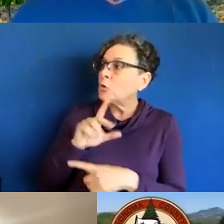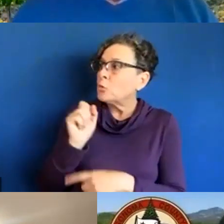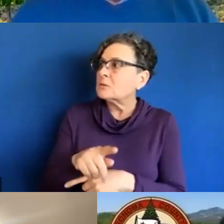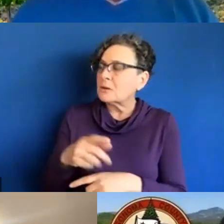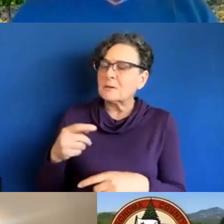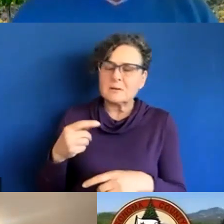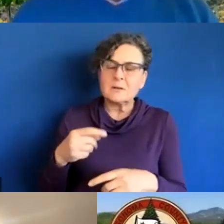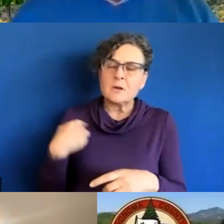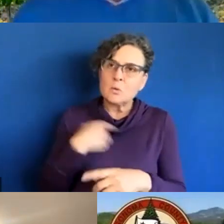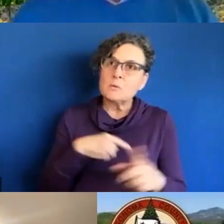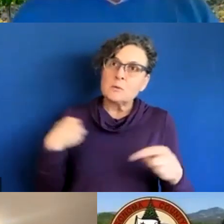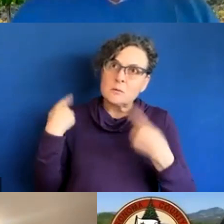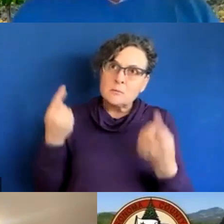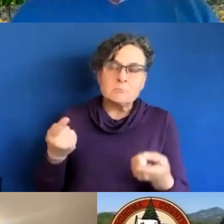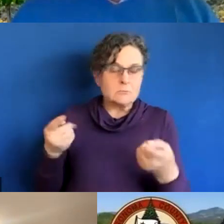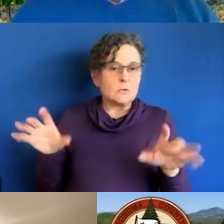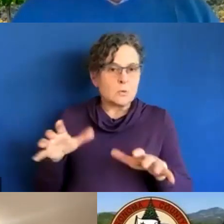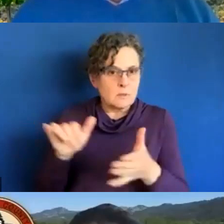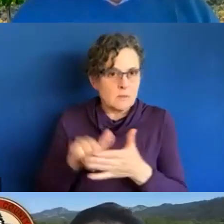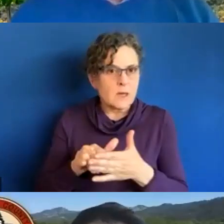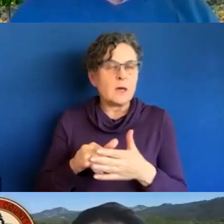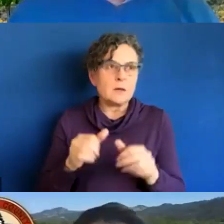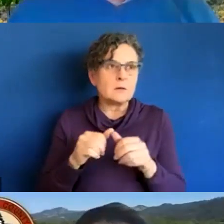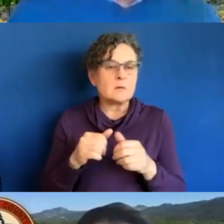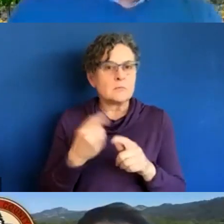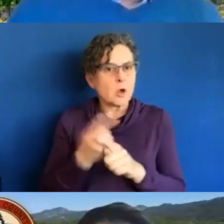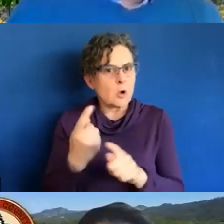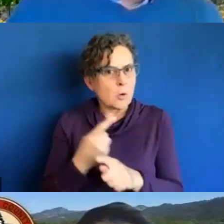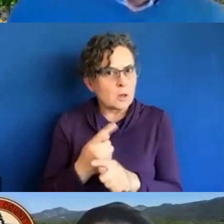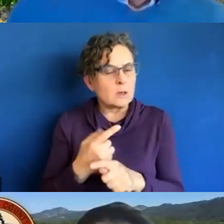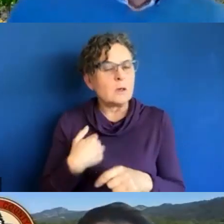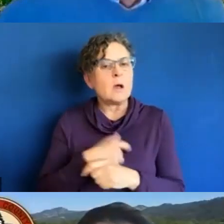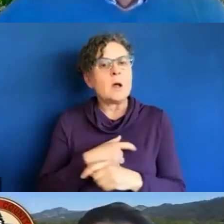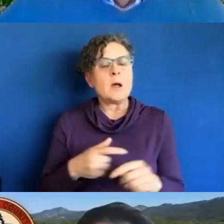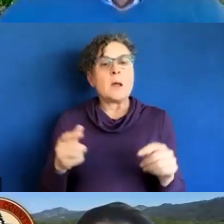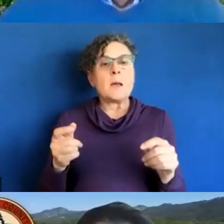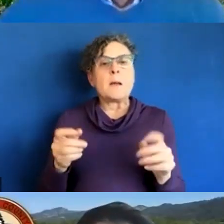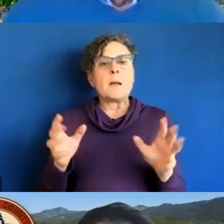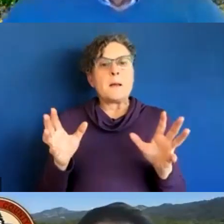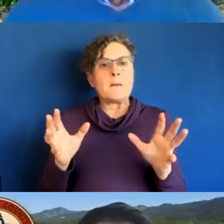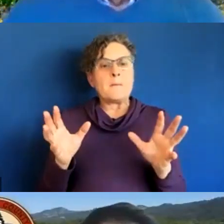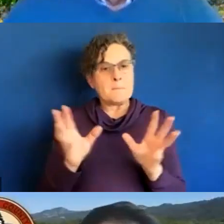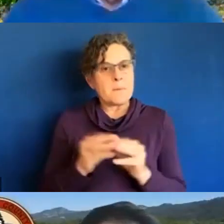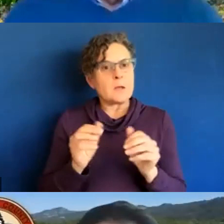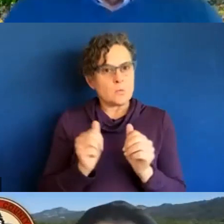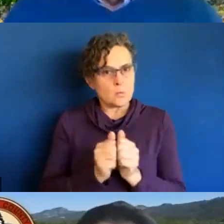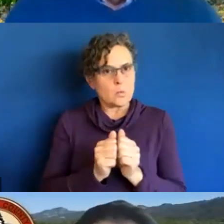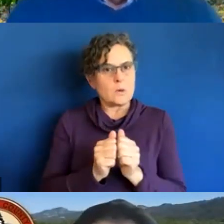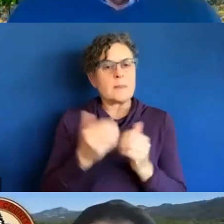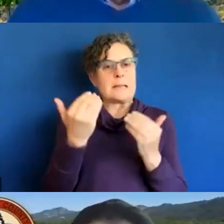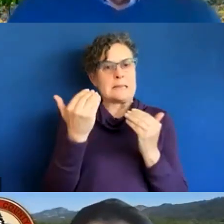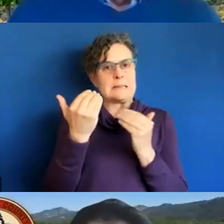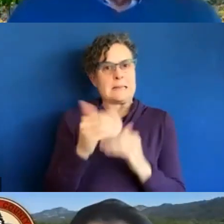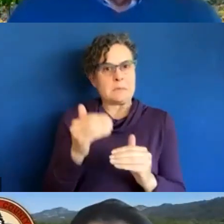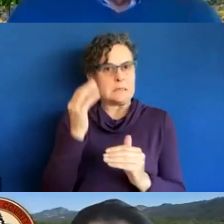ongoing process, however. I met with our we also have a Lived Experience Advisory Board that's associated with the continuum of